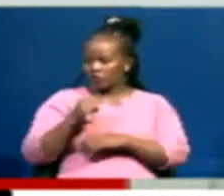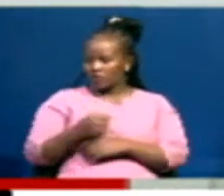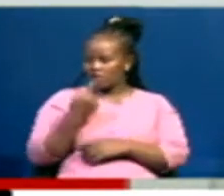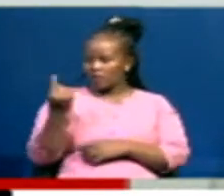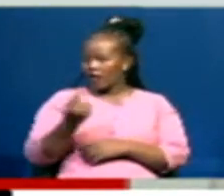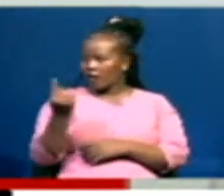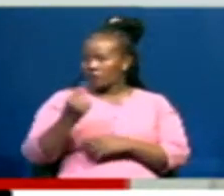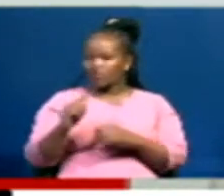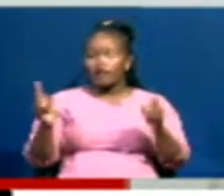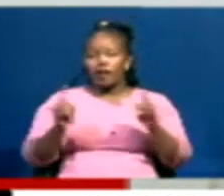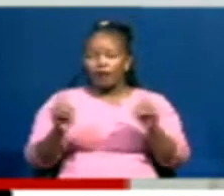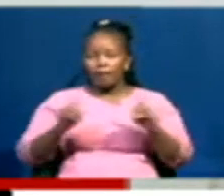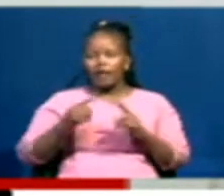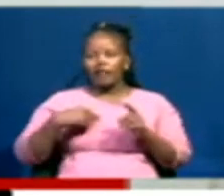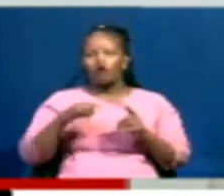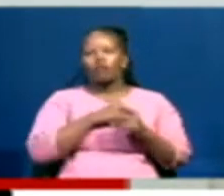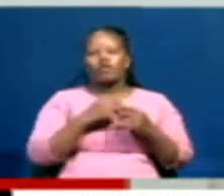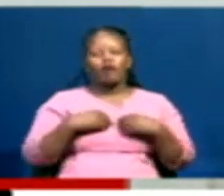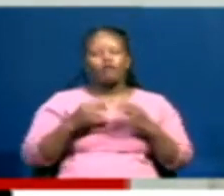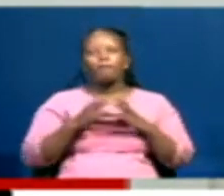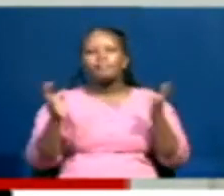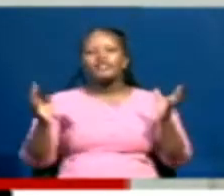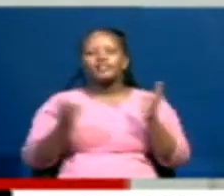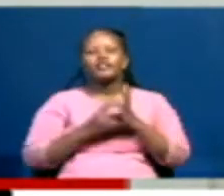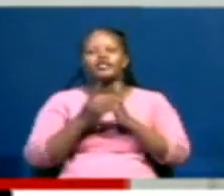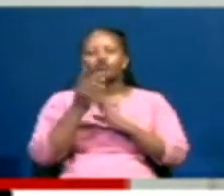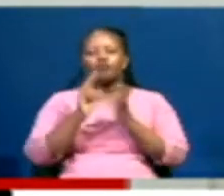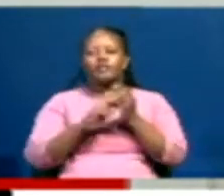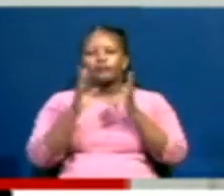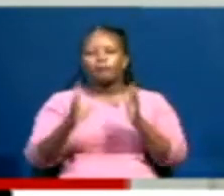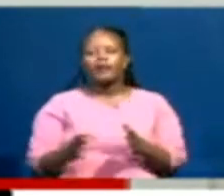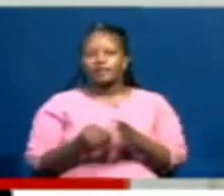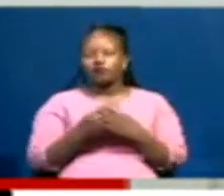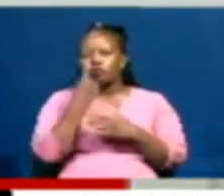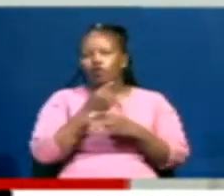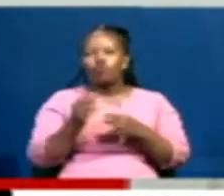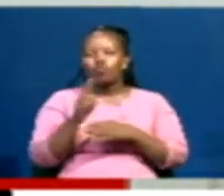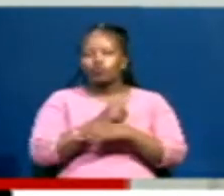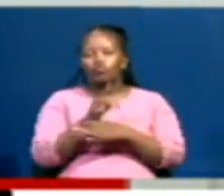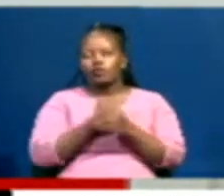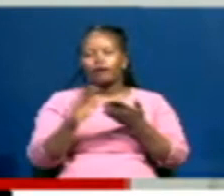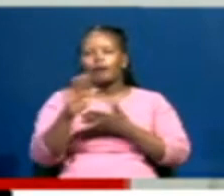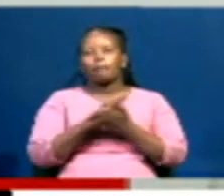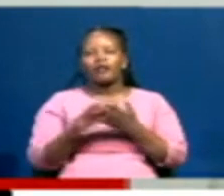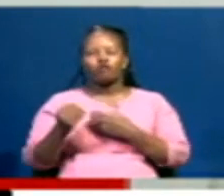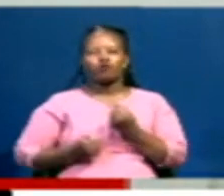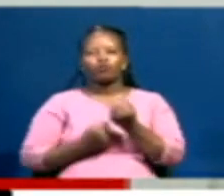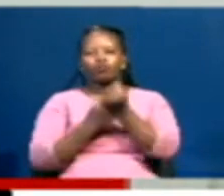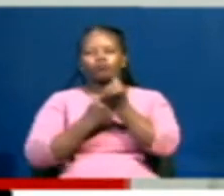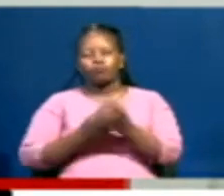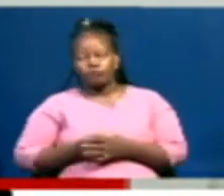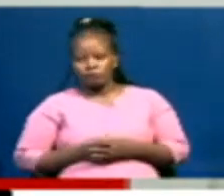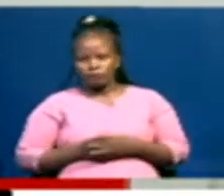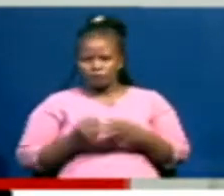a very big coalition of development partners who want to use our platform to be able to support businesses. You see,